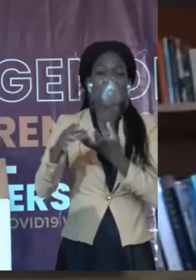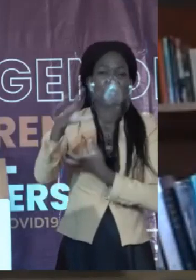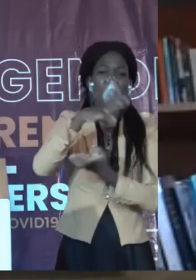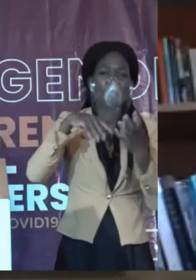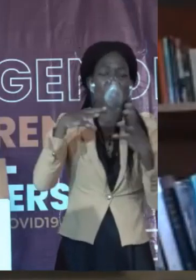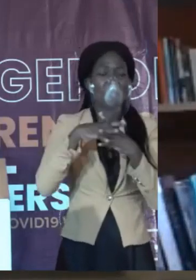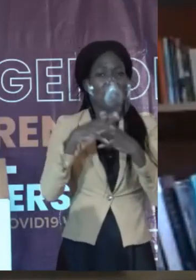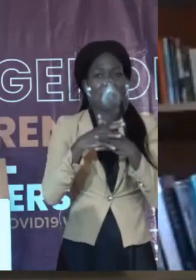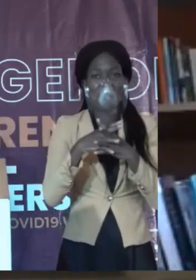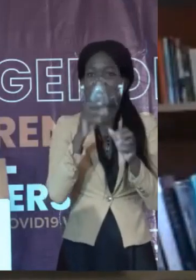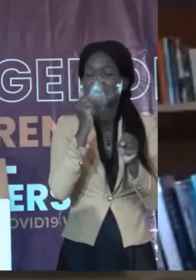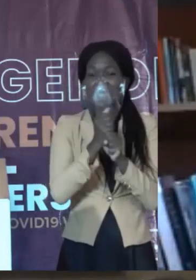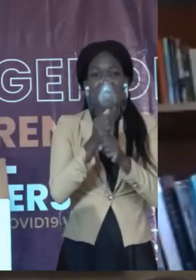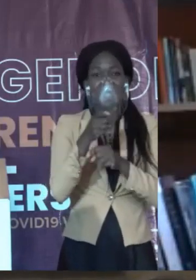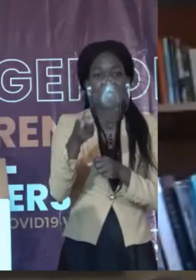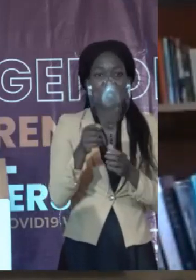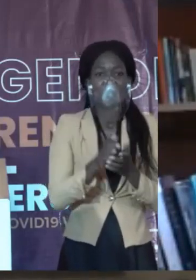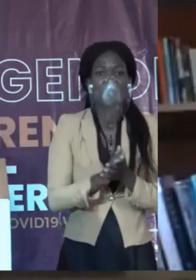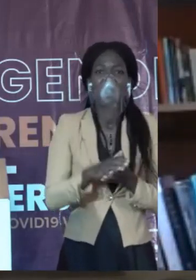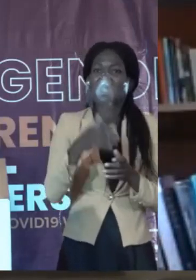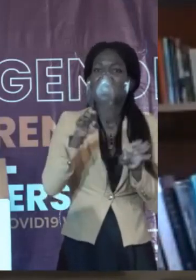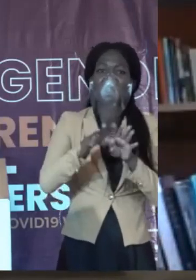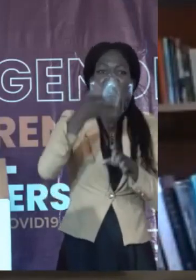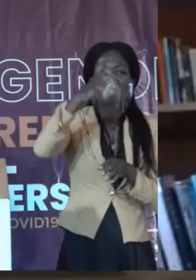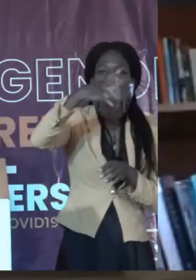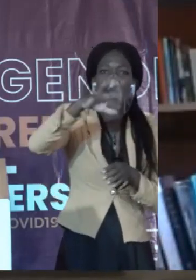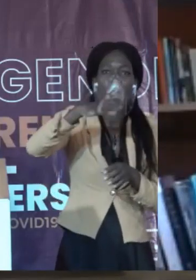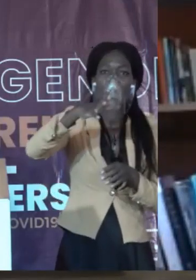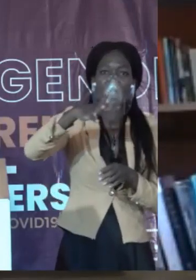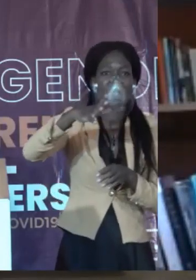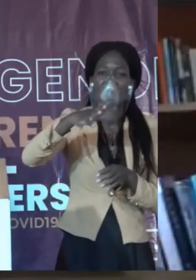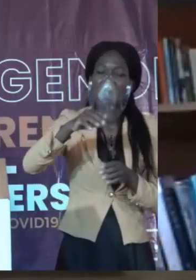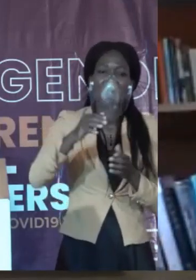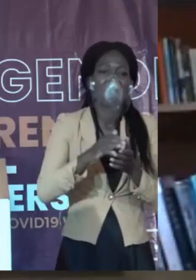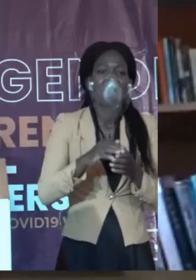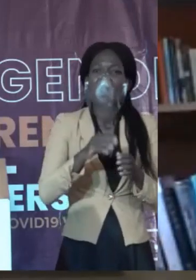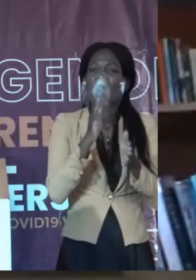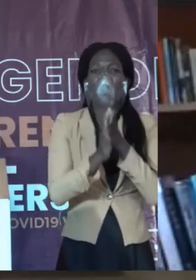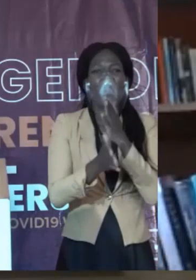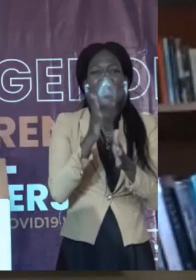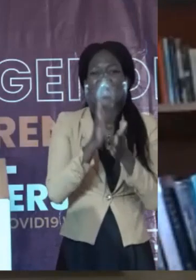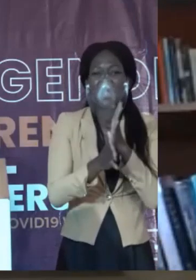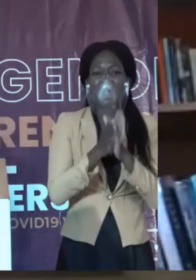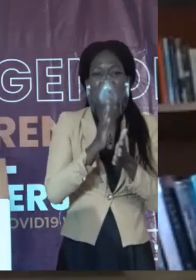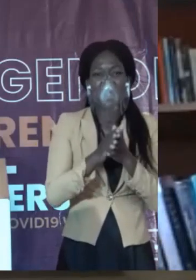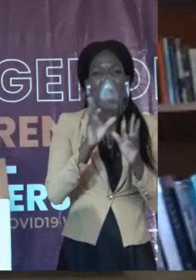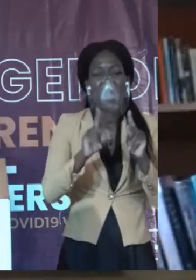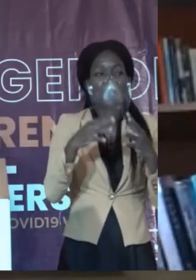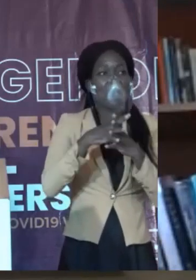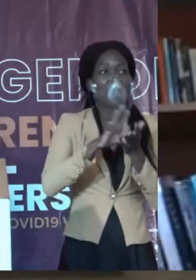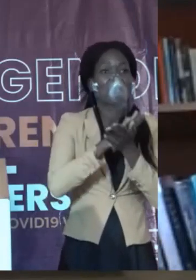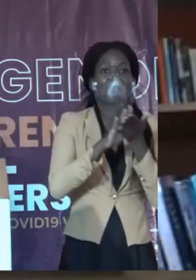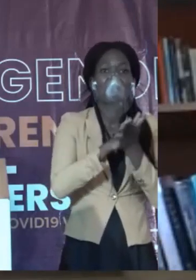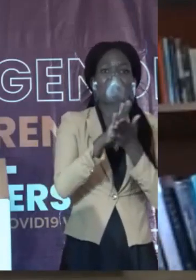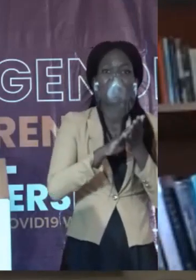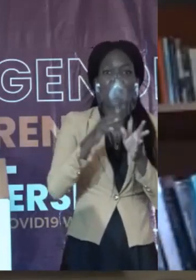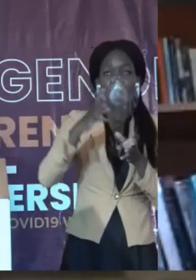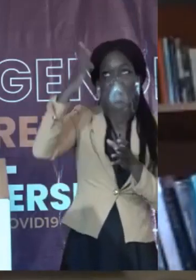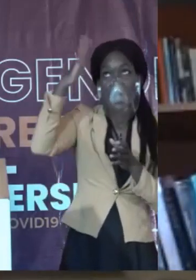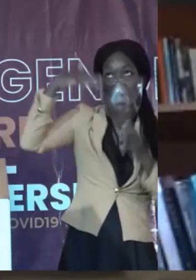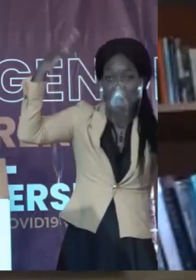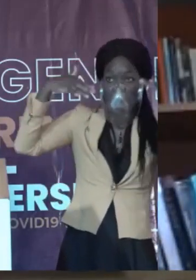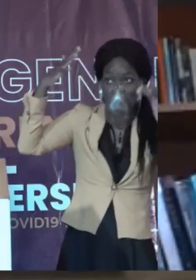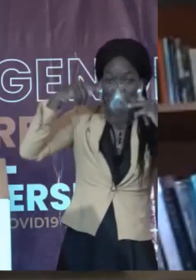of water, especially surface water, which is the source of water for many rural communities. There is a social construct, which means that women have to